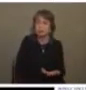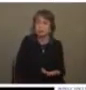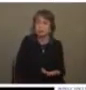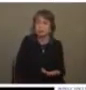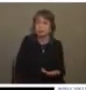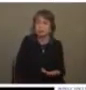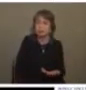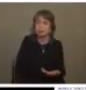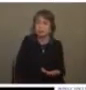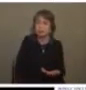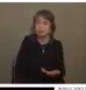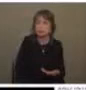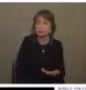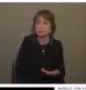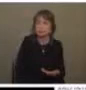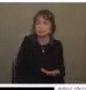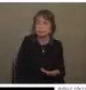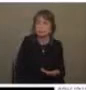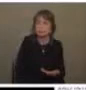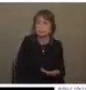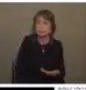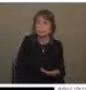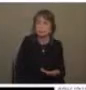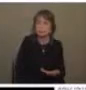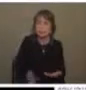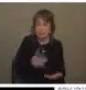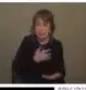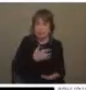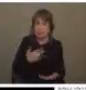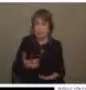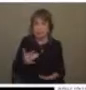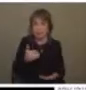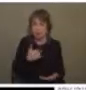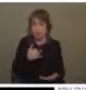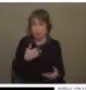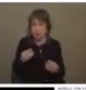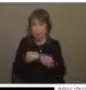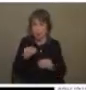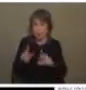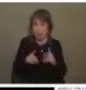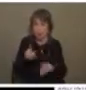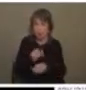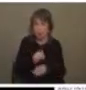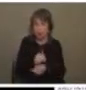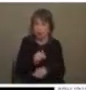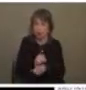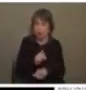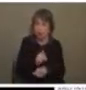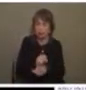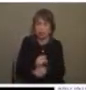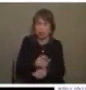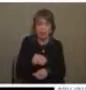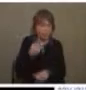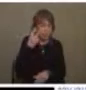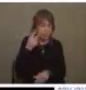Areas in Puerto Rico with higher wage and salary income also tend to have higher employment. In the next slide, the observed